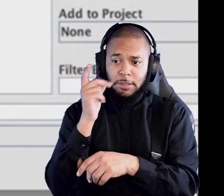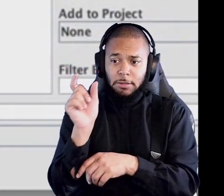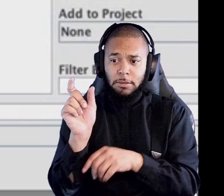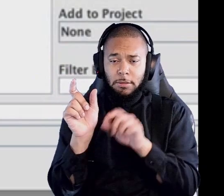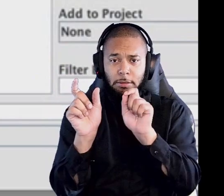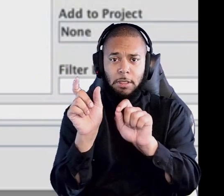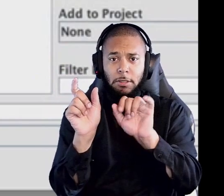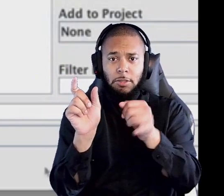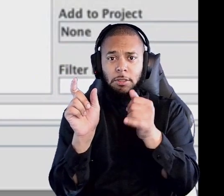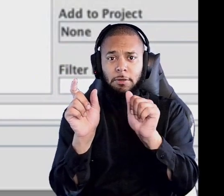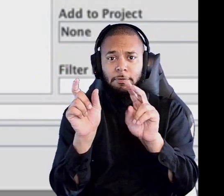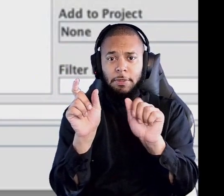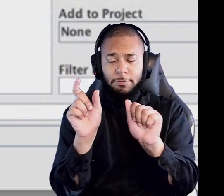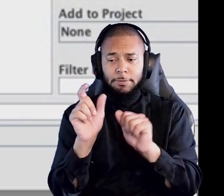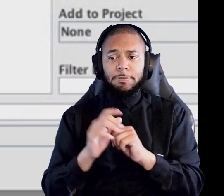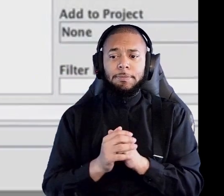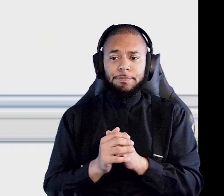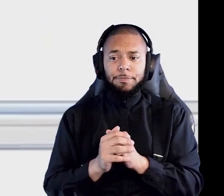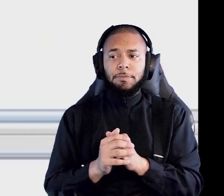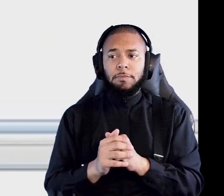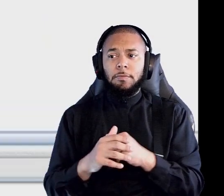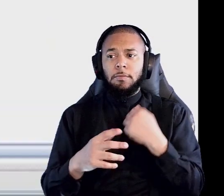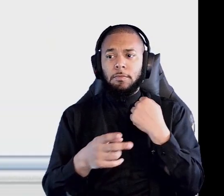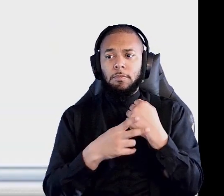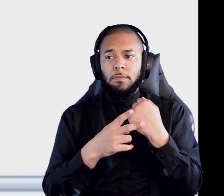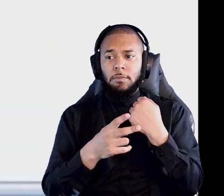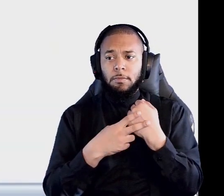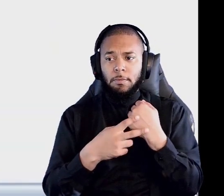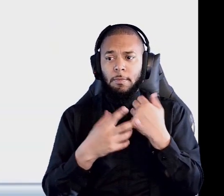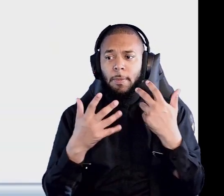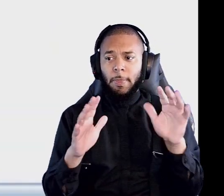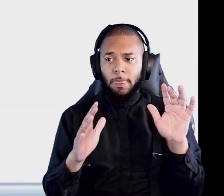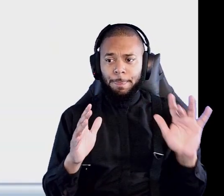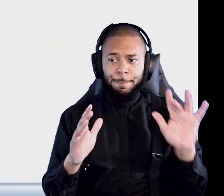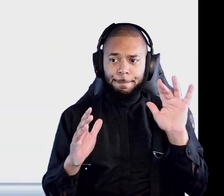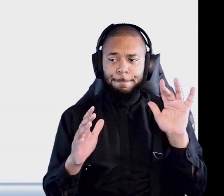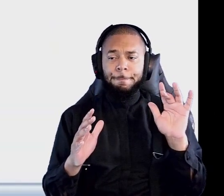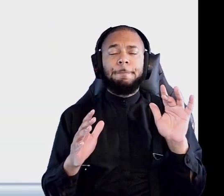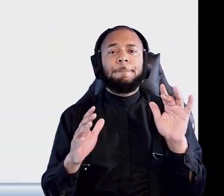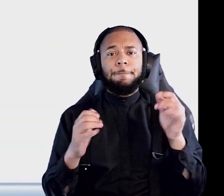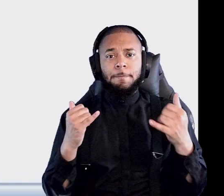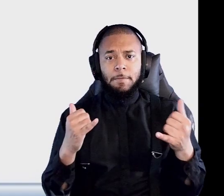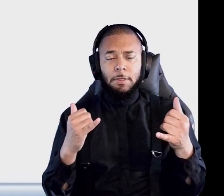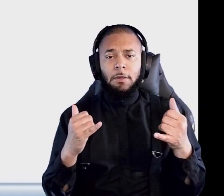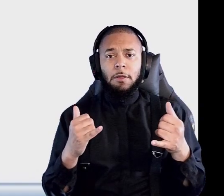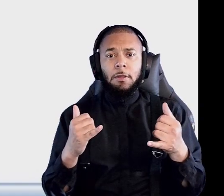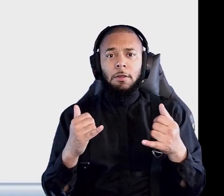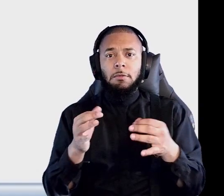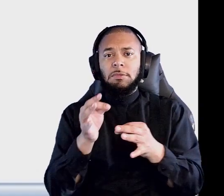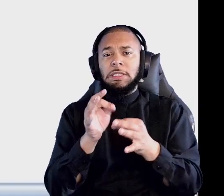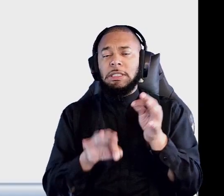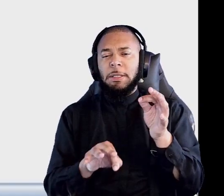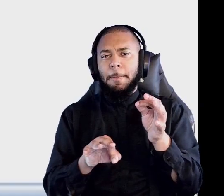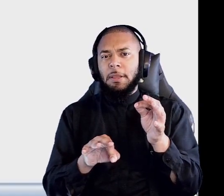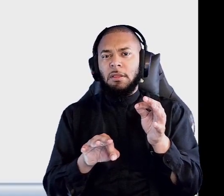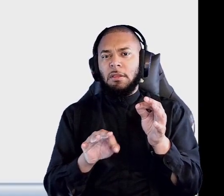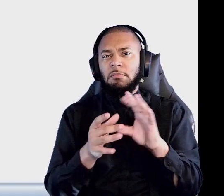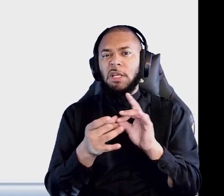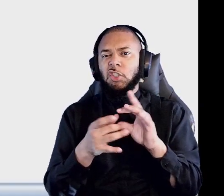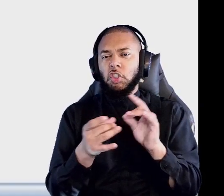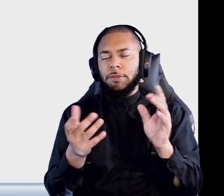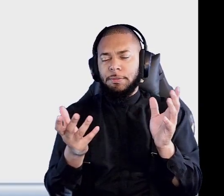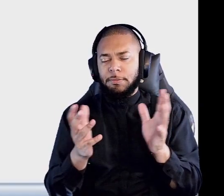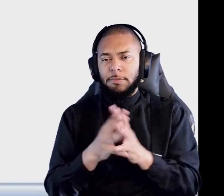the extension .java. So I'll click Save there. And we're going to start by typing in a simple message.